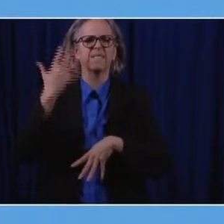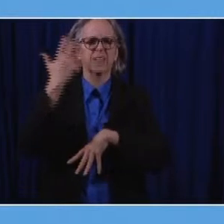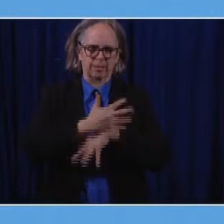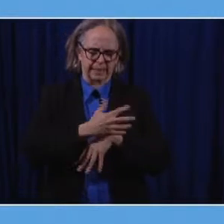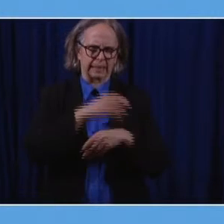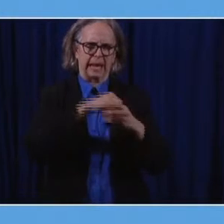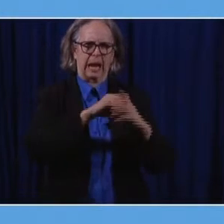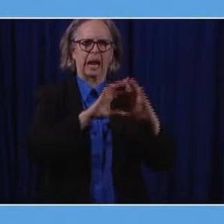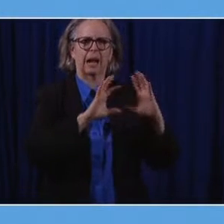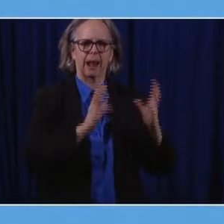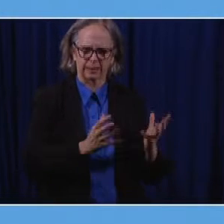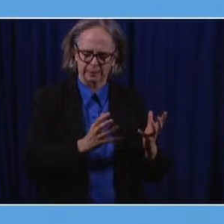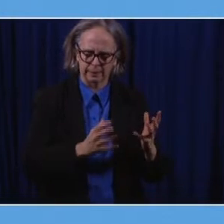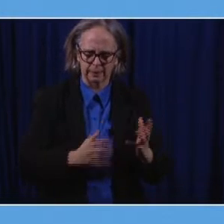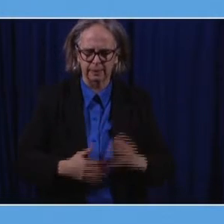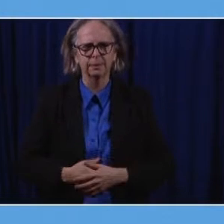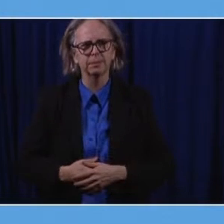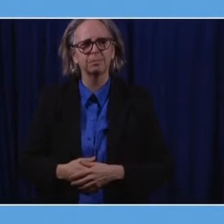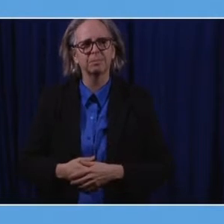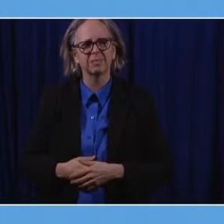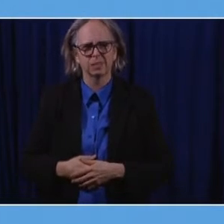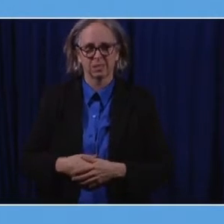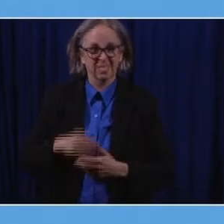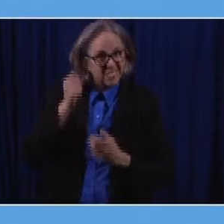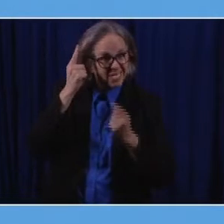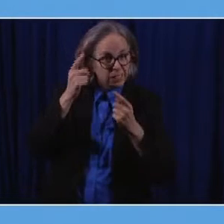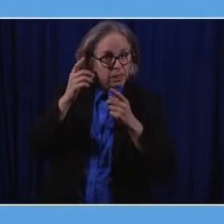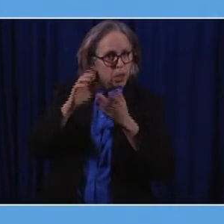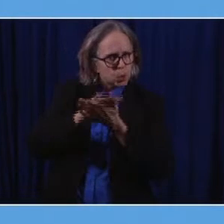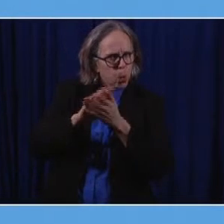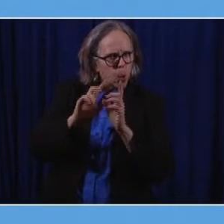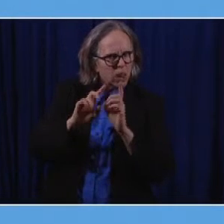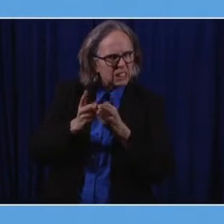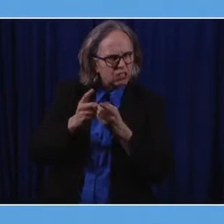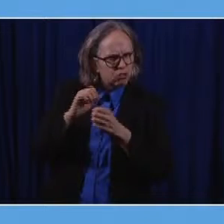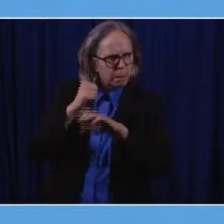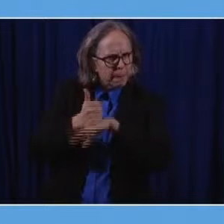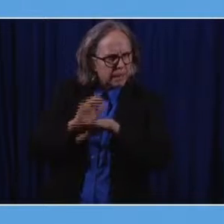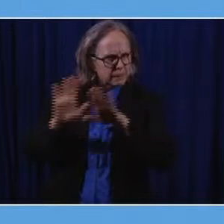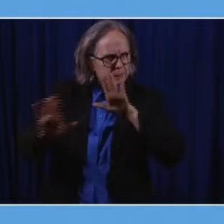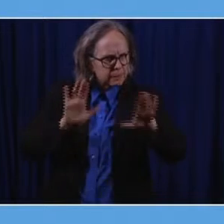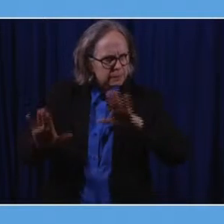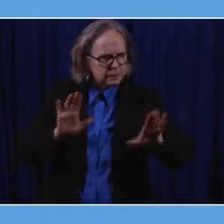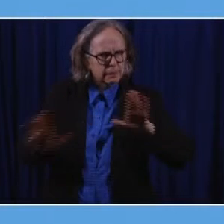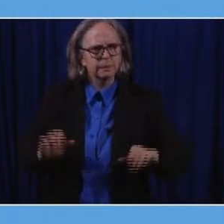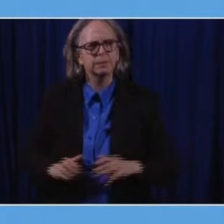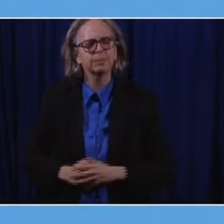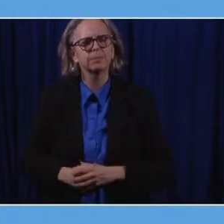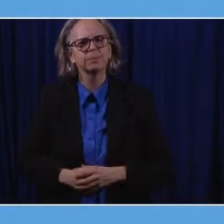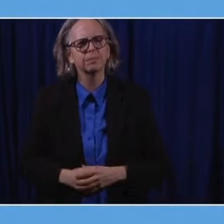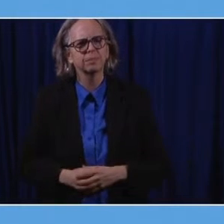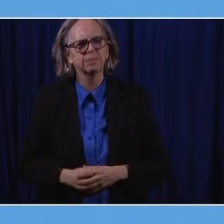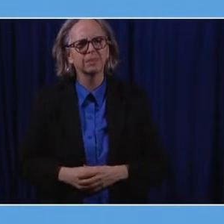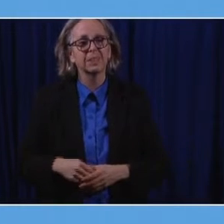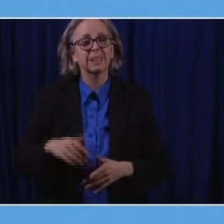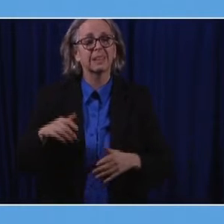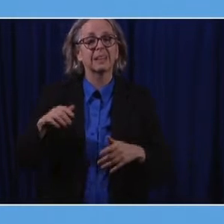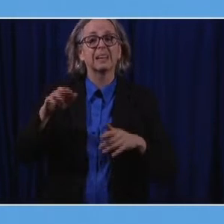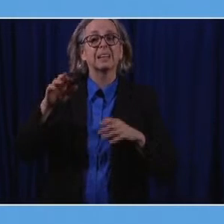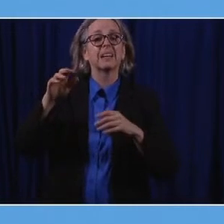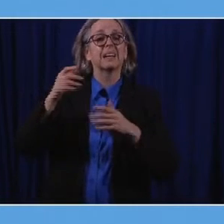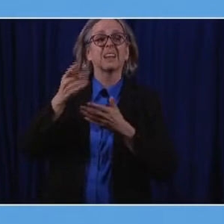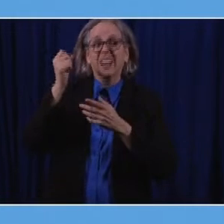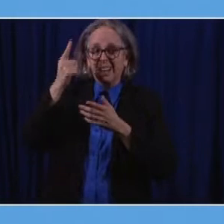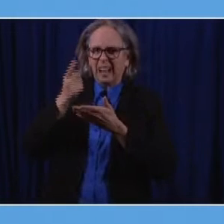districts. So again, that's in person, and this is as of last week. So these have changed